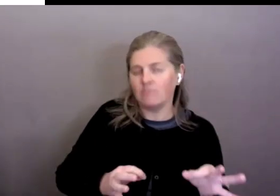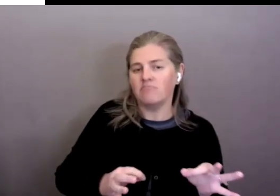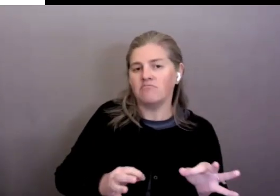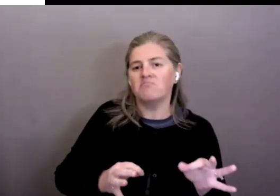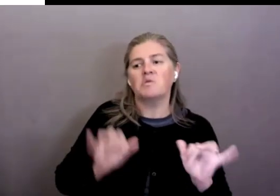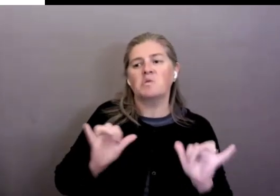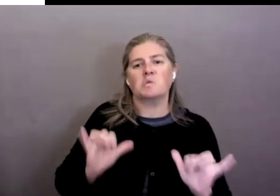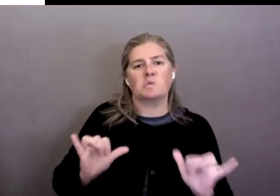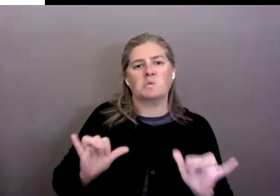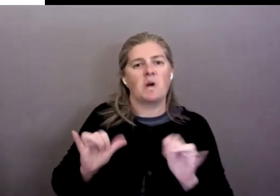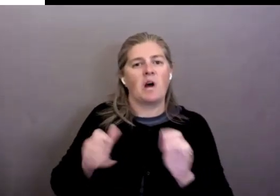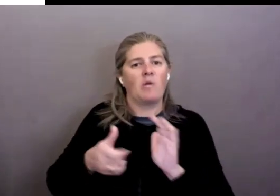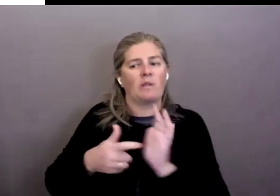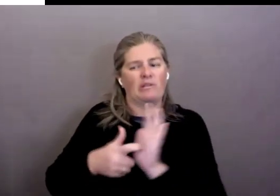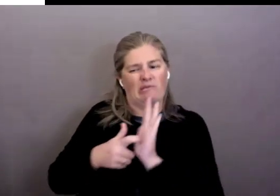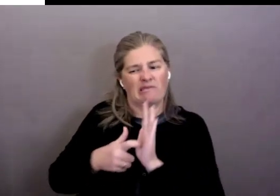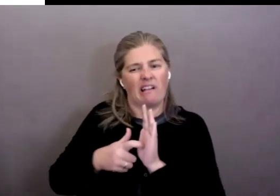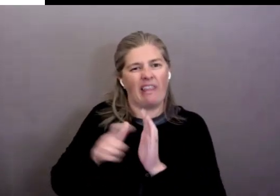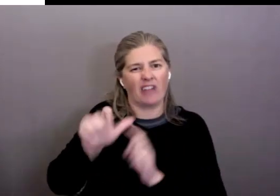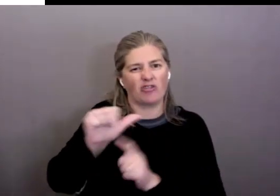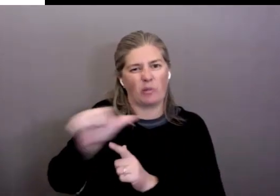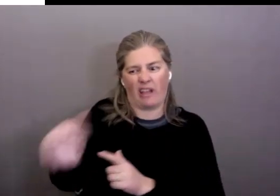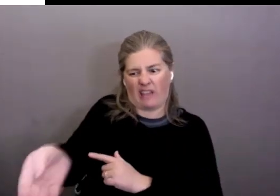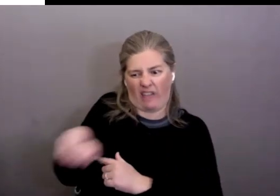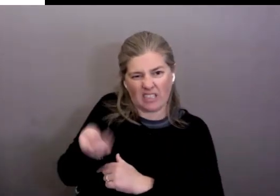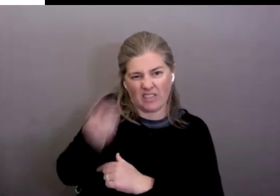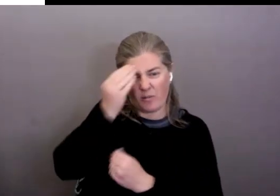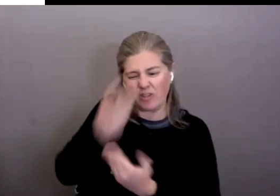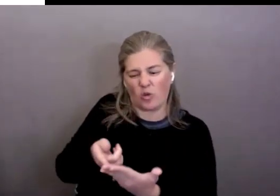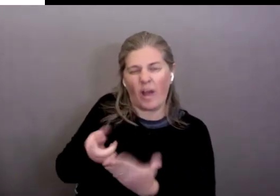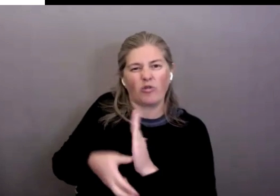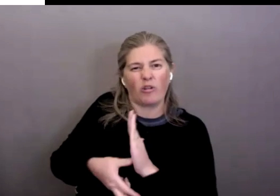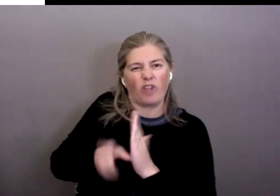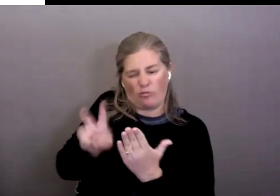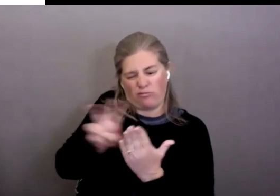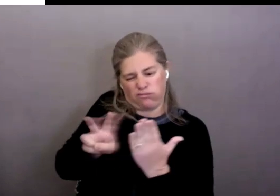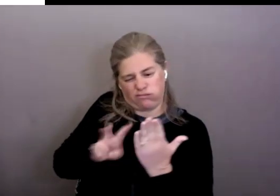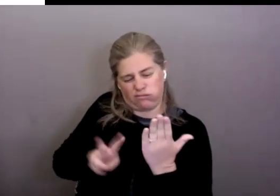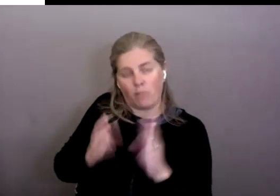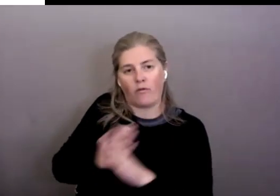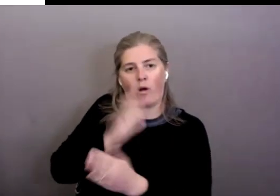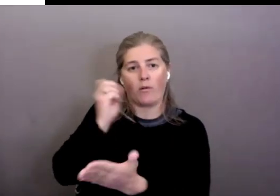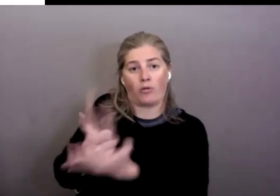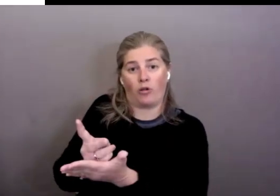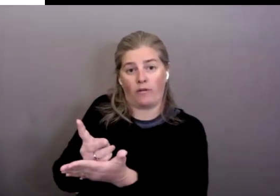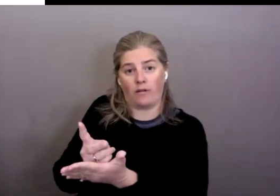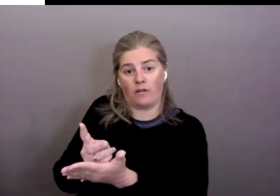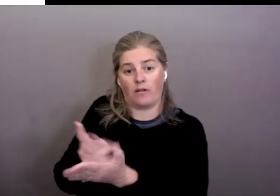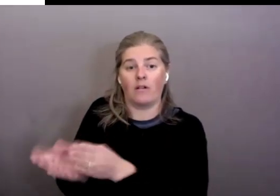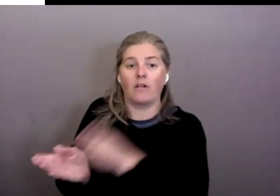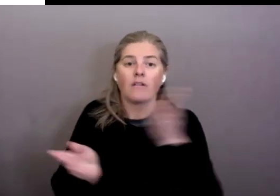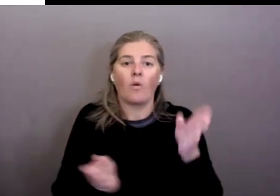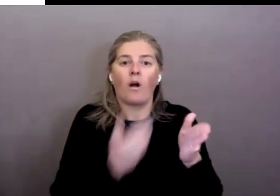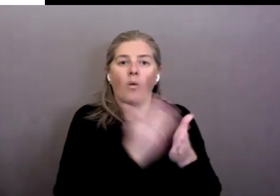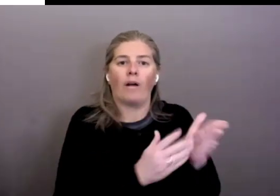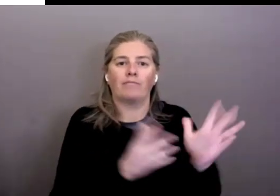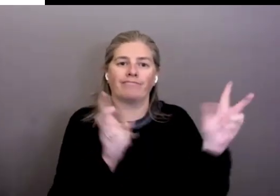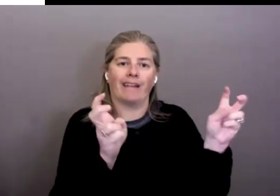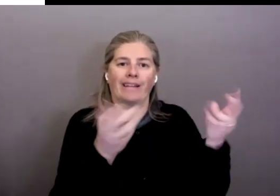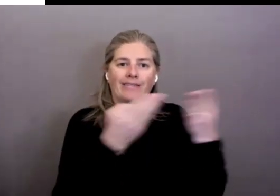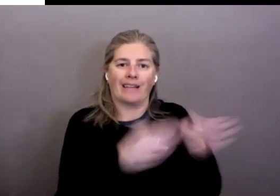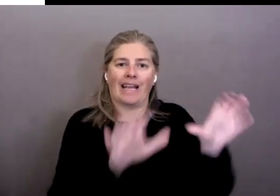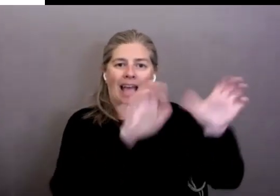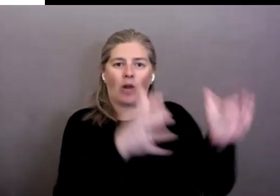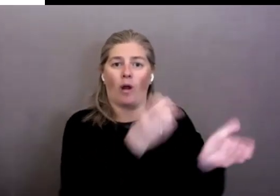review information submitted by AAAs prior to approval of these agreements. Whereas for agreements that are categorically approved under